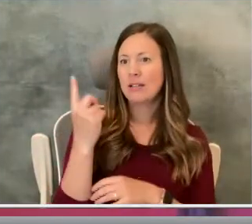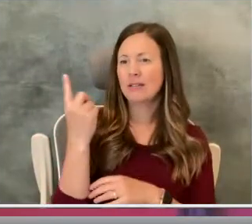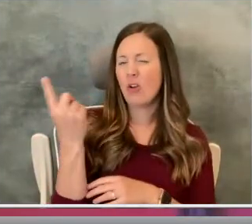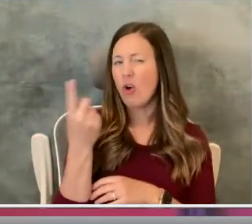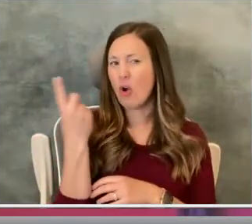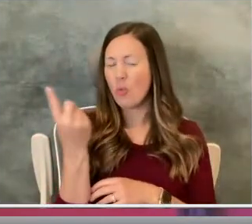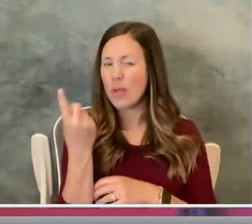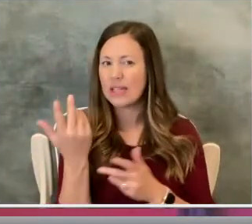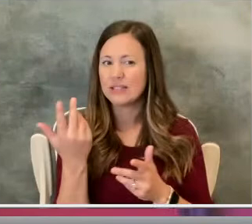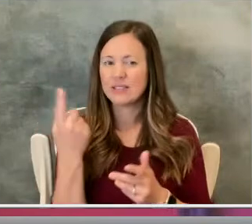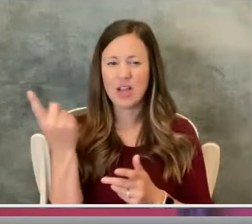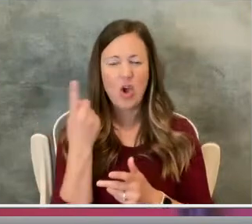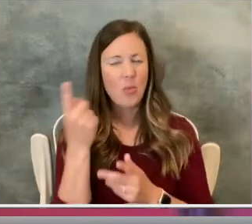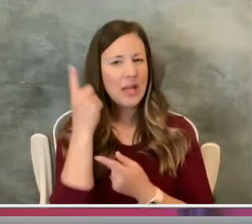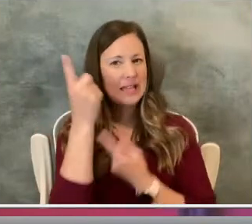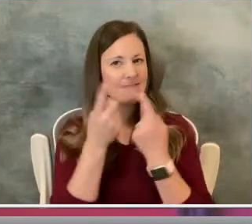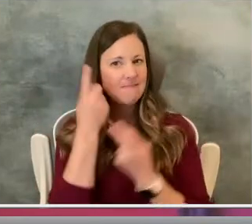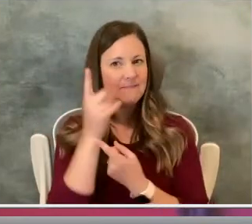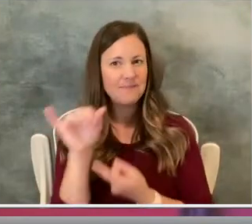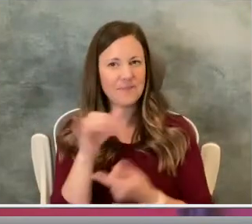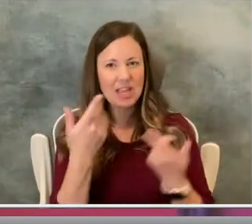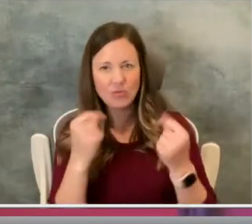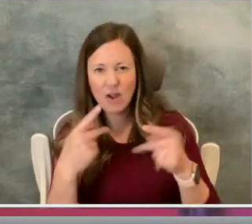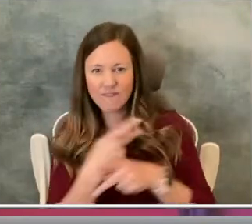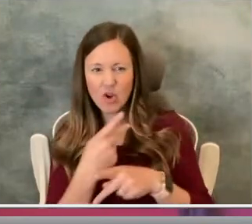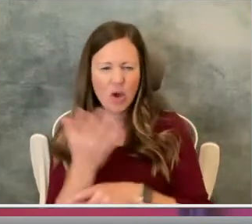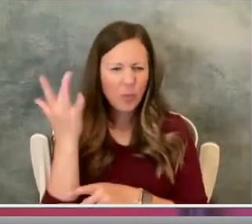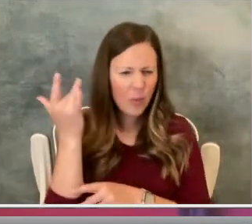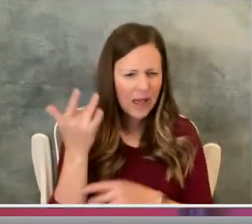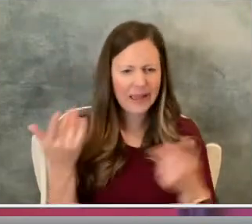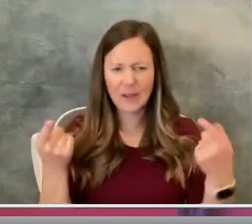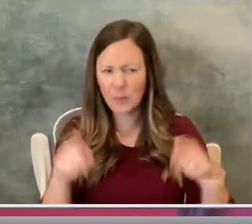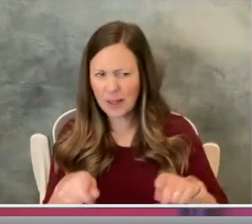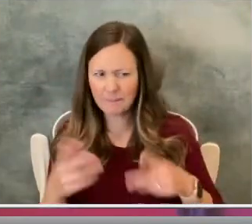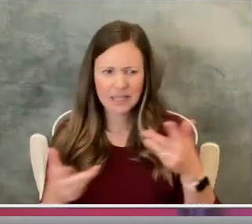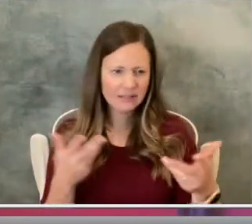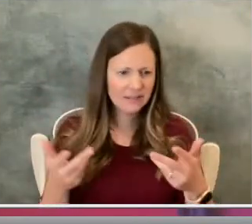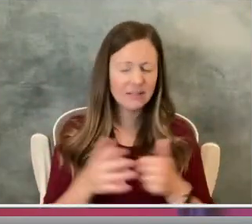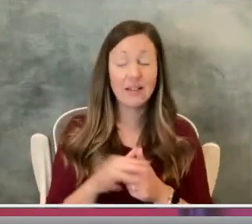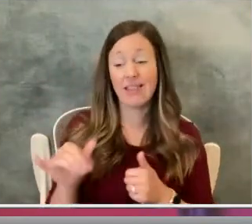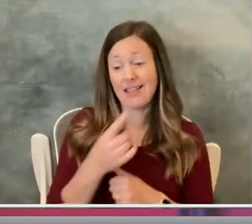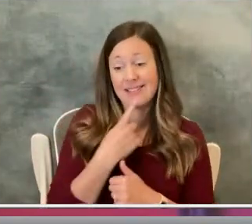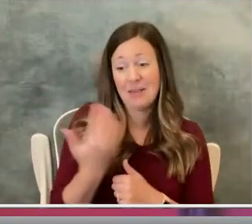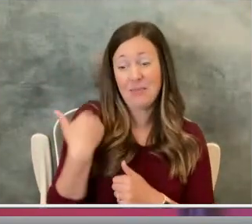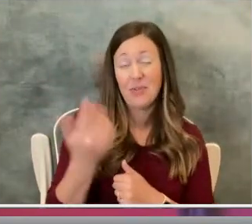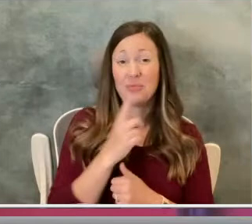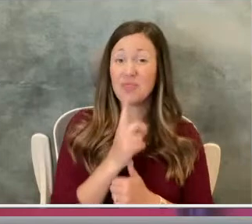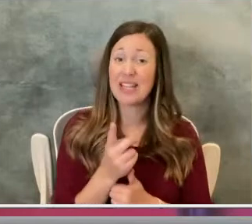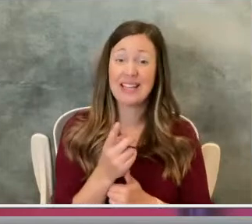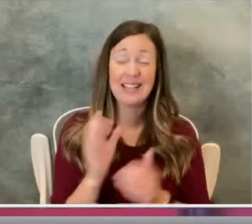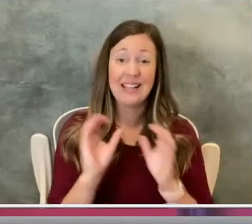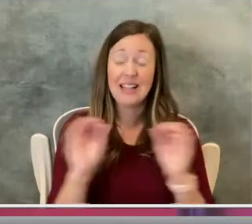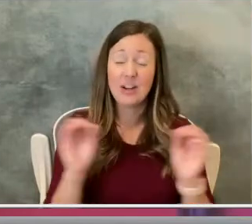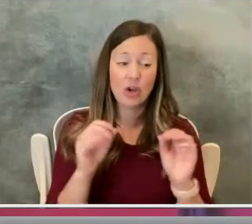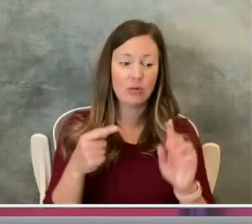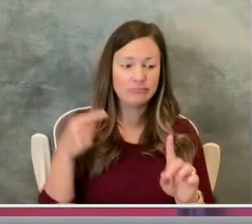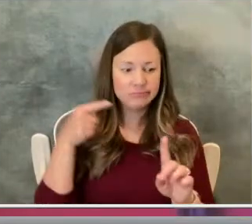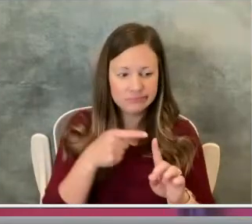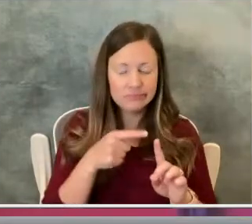a question of trying to figure out why and what happens. And often, like I said before, we don't really have a true, you